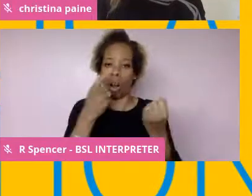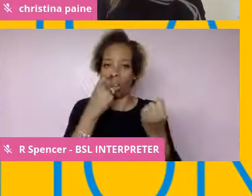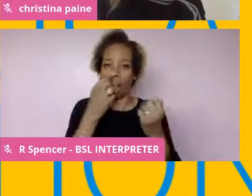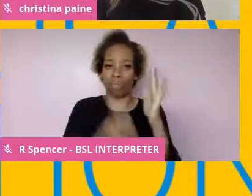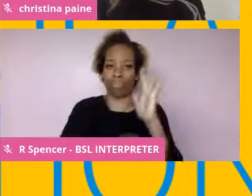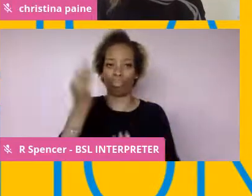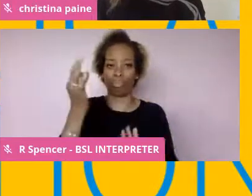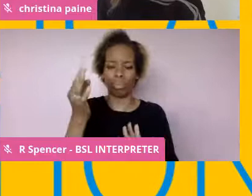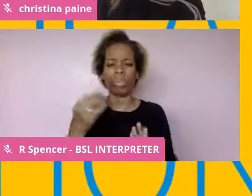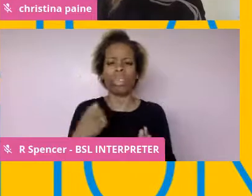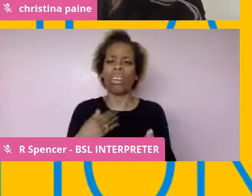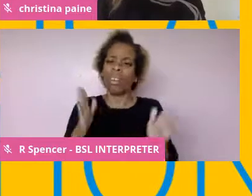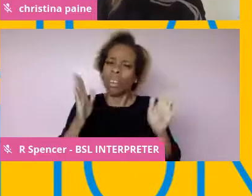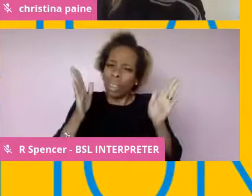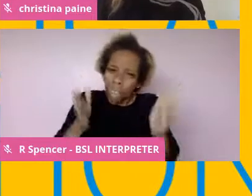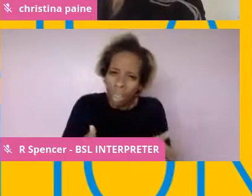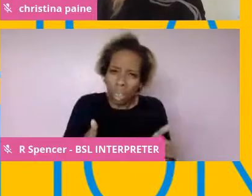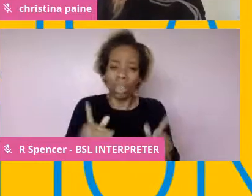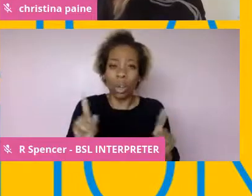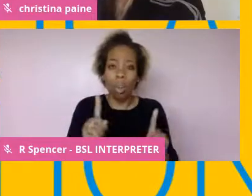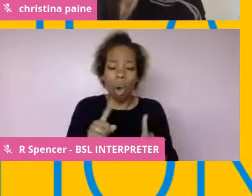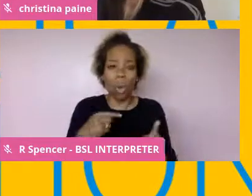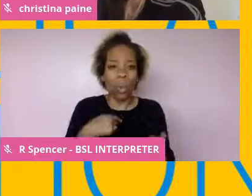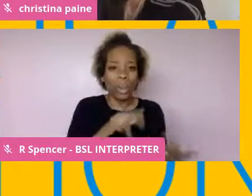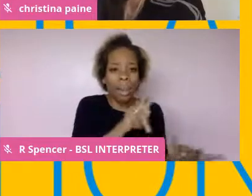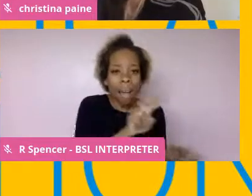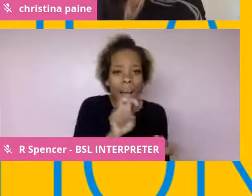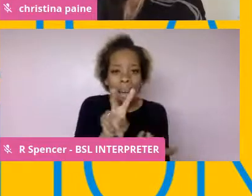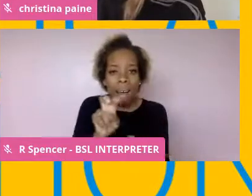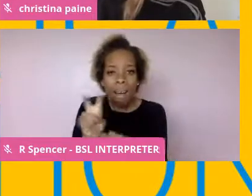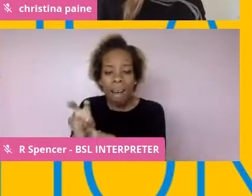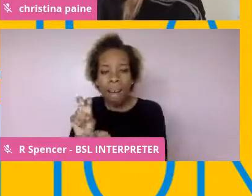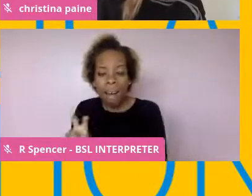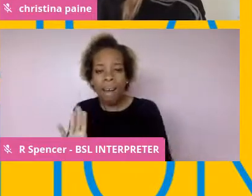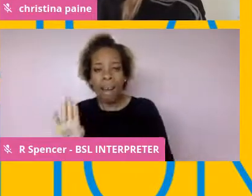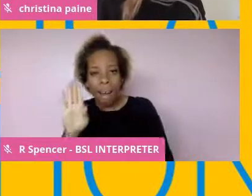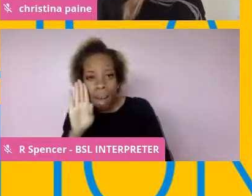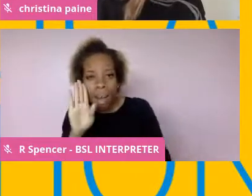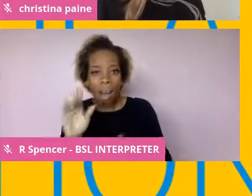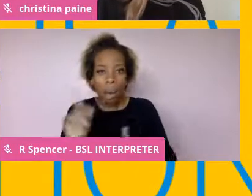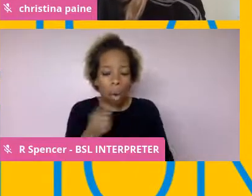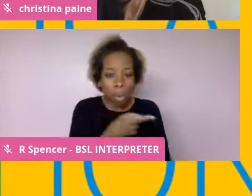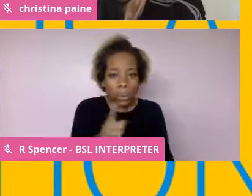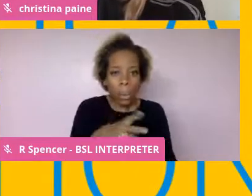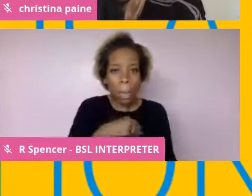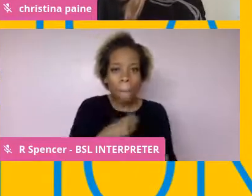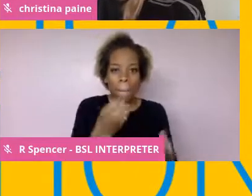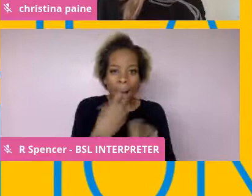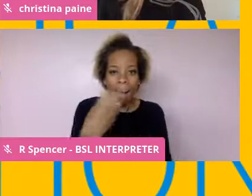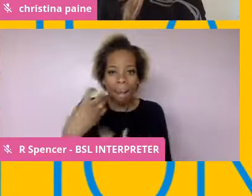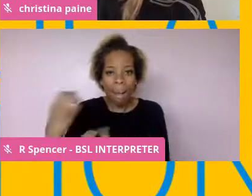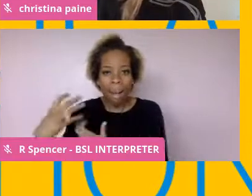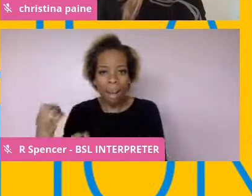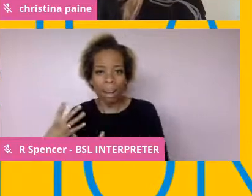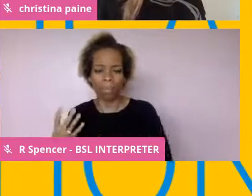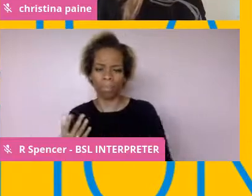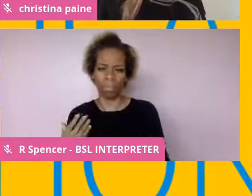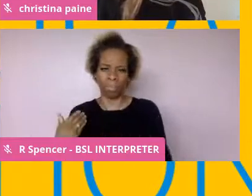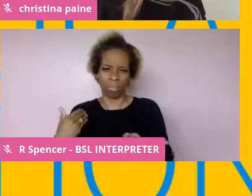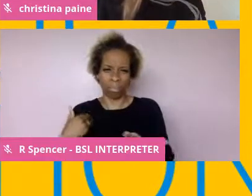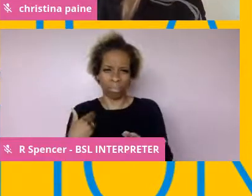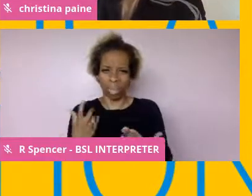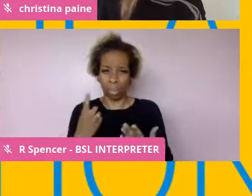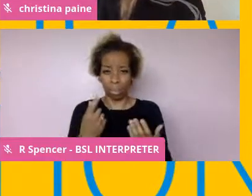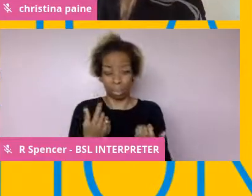make sure that it's constantly listening to members, and that's how we drive things forward. So we've seen lots of stuff coming out in the